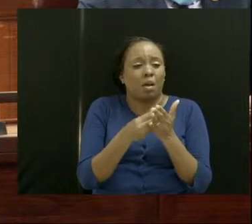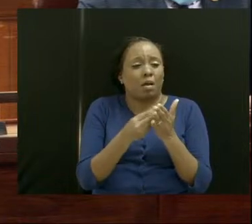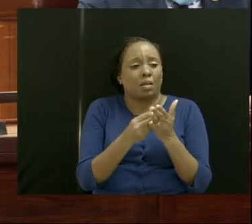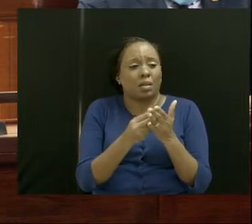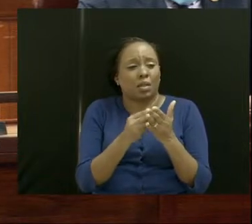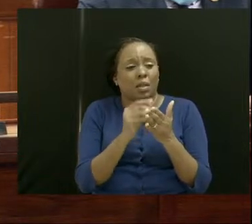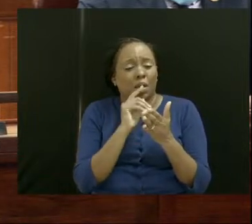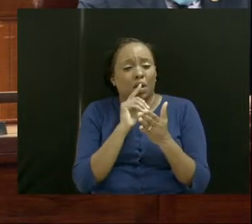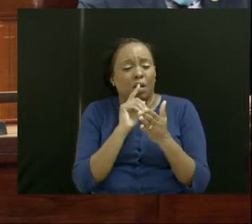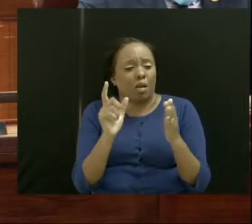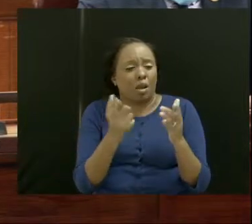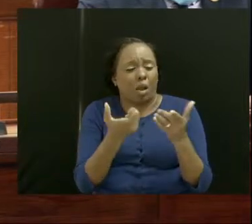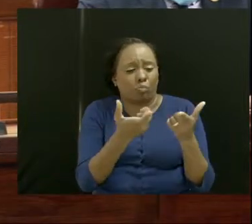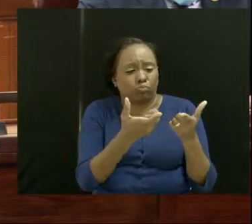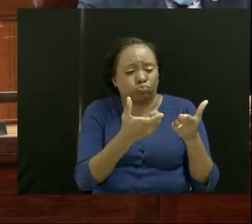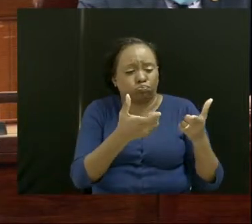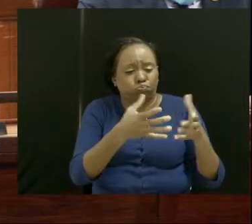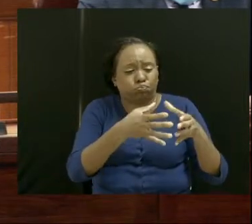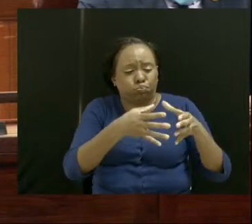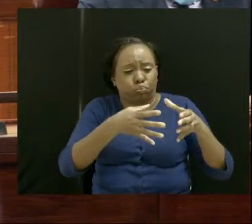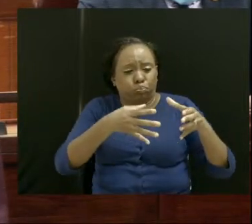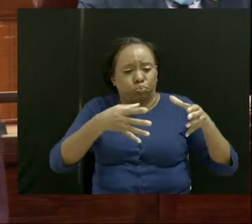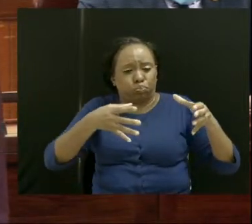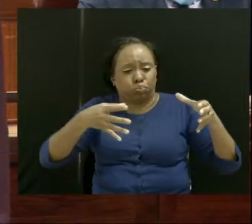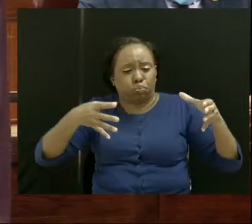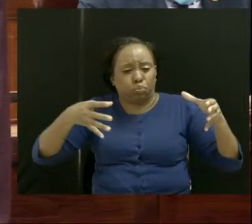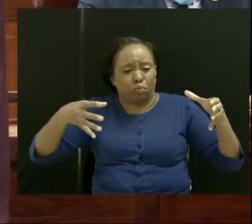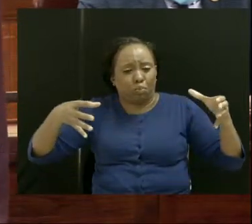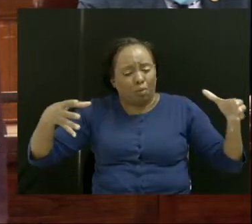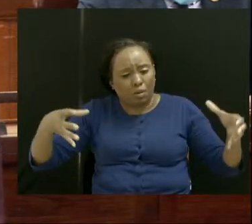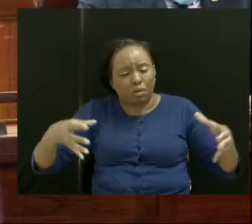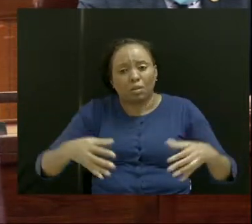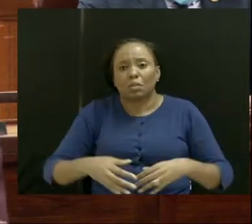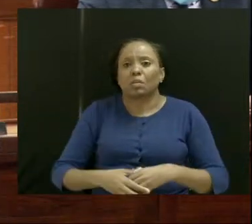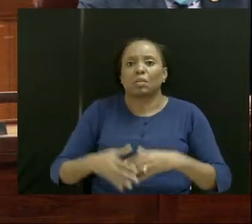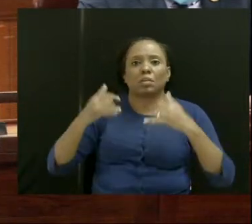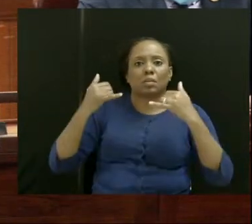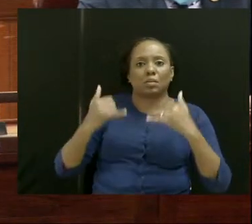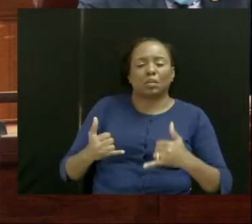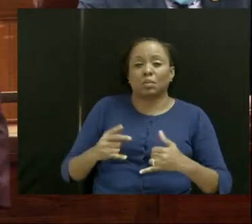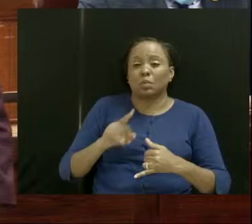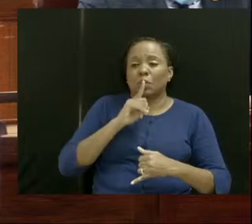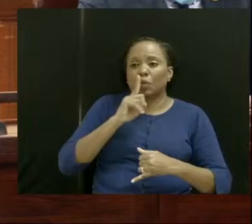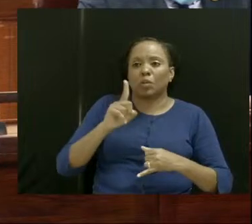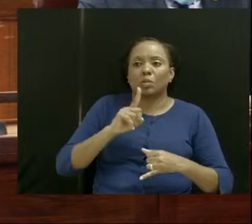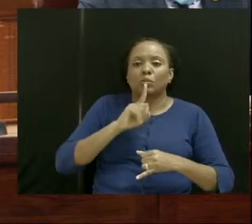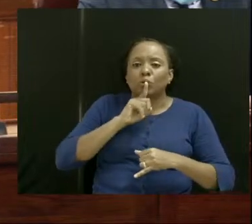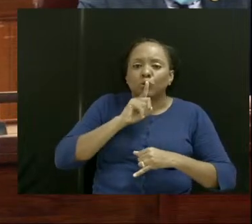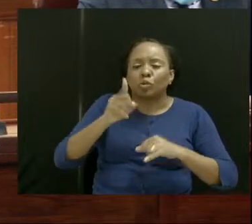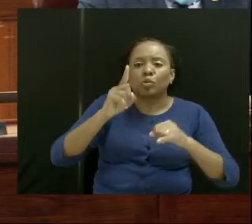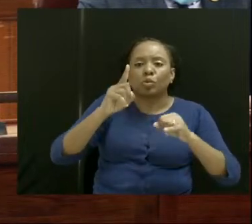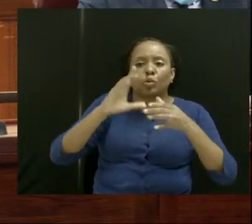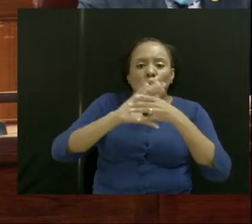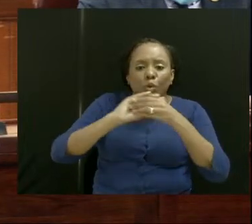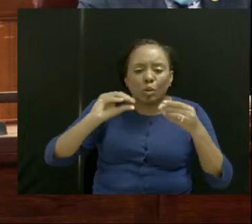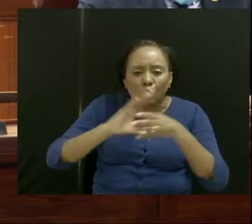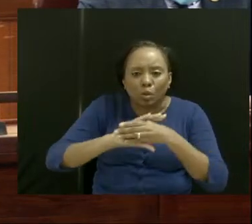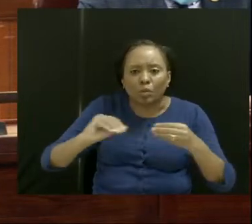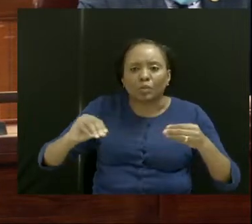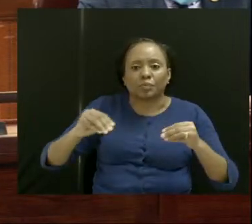So the fuller story on the issue of debt has to be